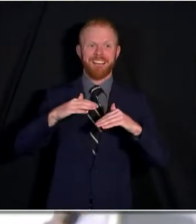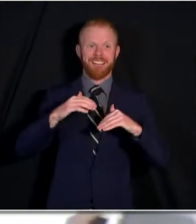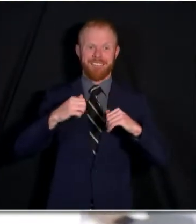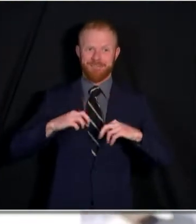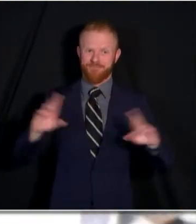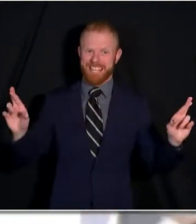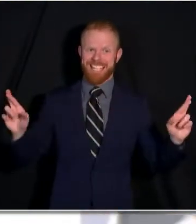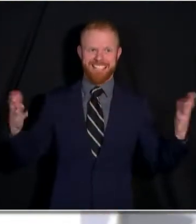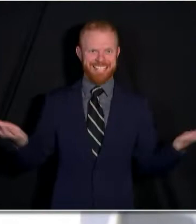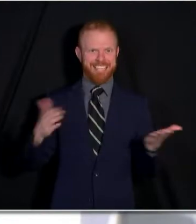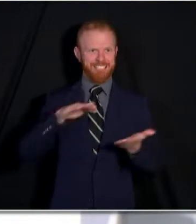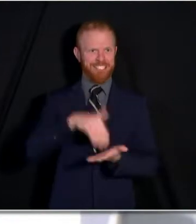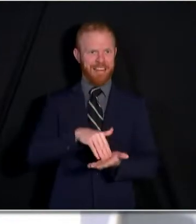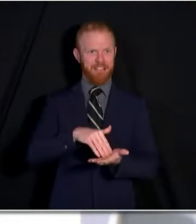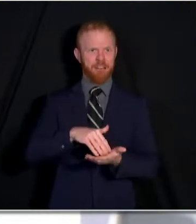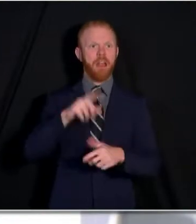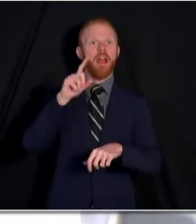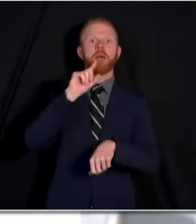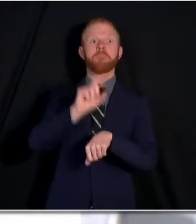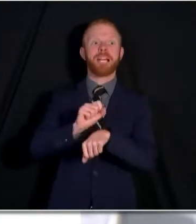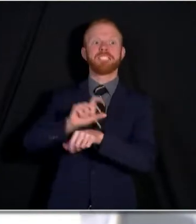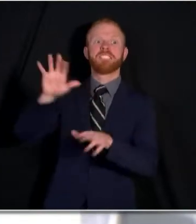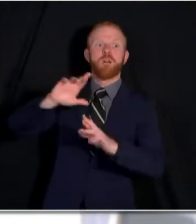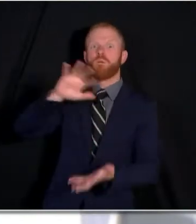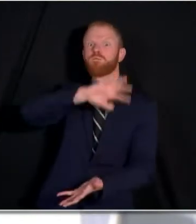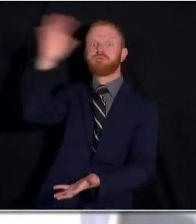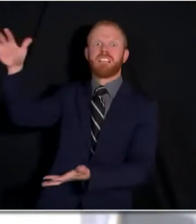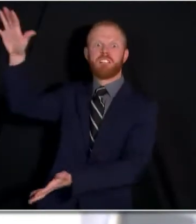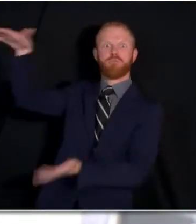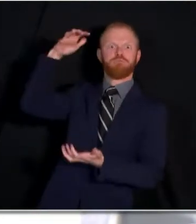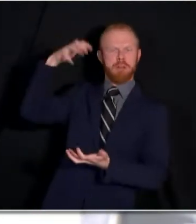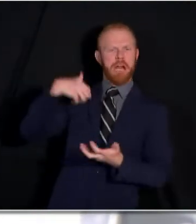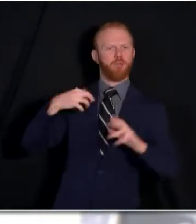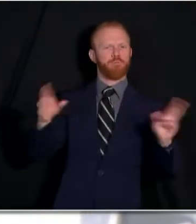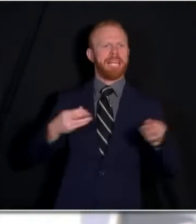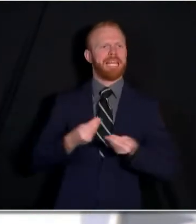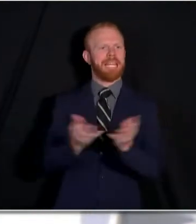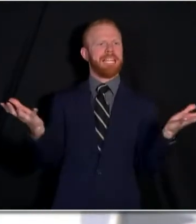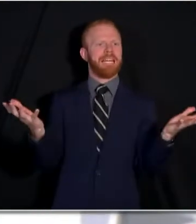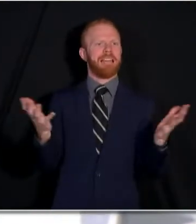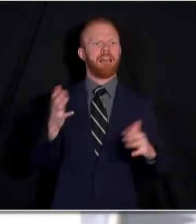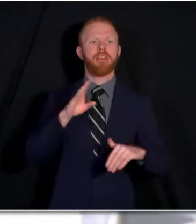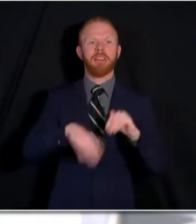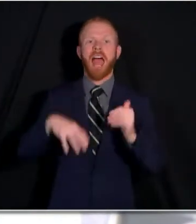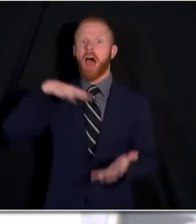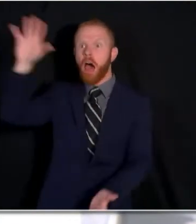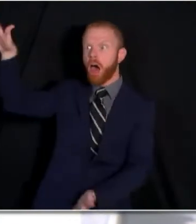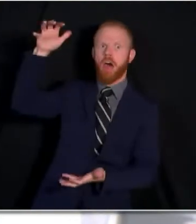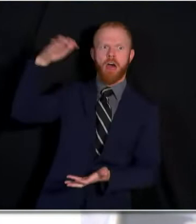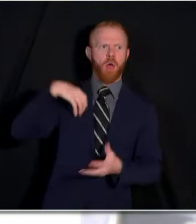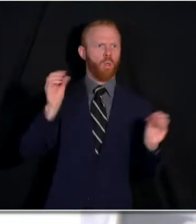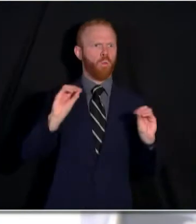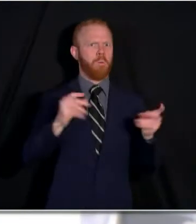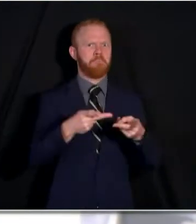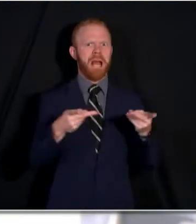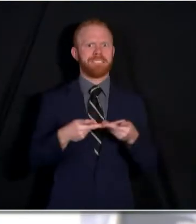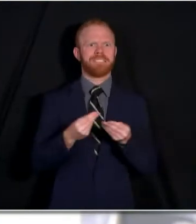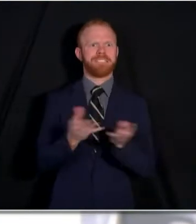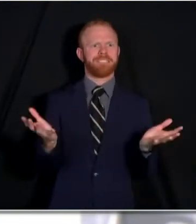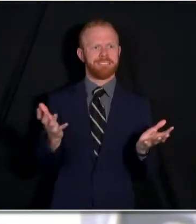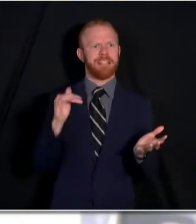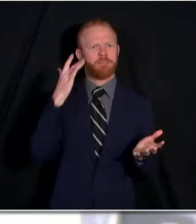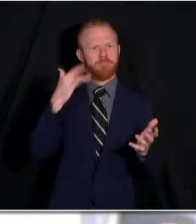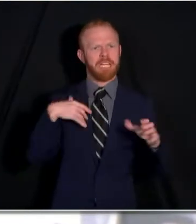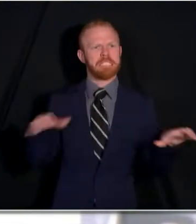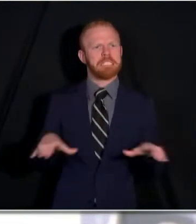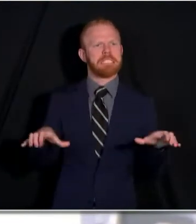is supply, but when the supply is ample, then we're able to move aggressively and quickly. And that's why it's so